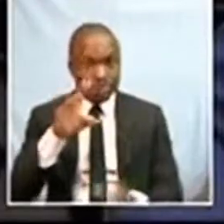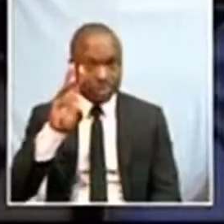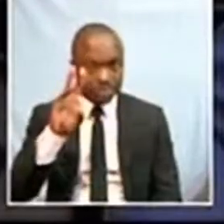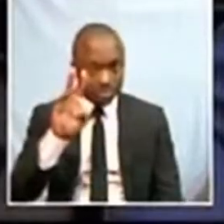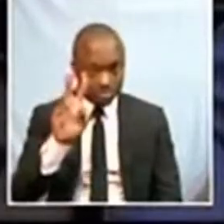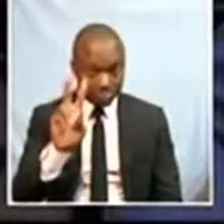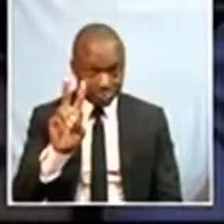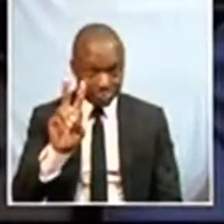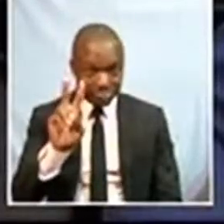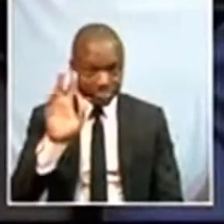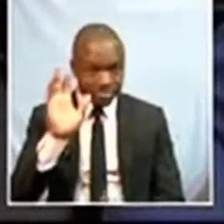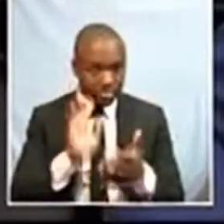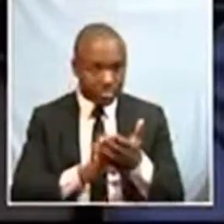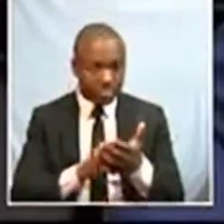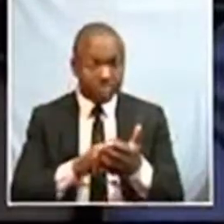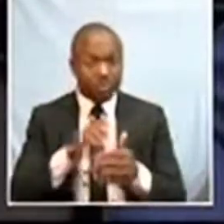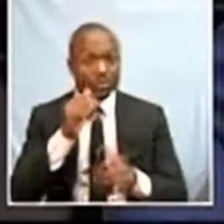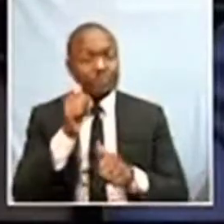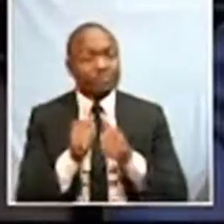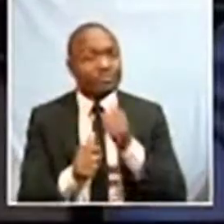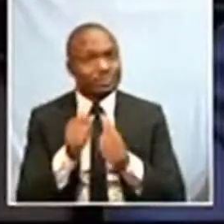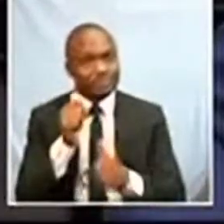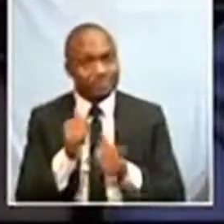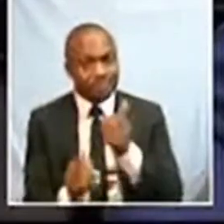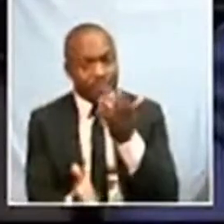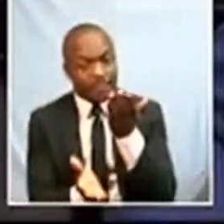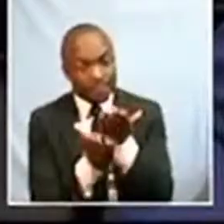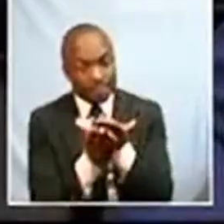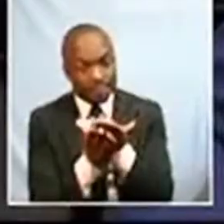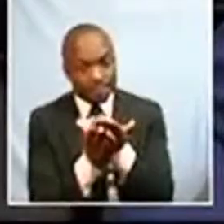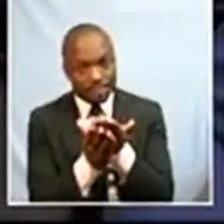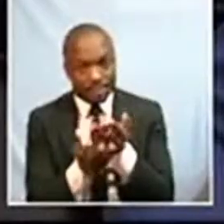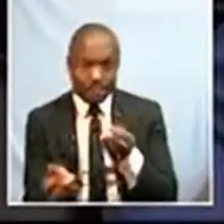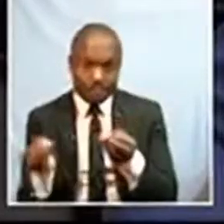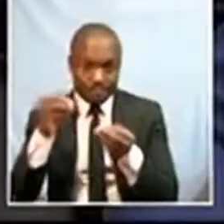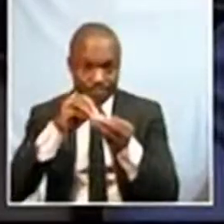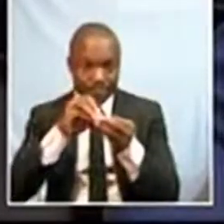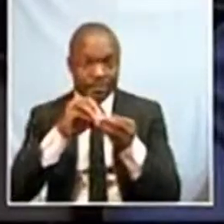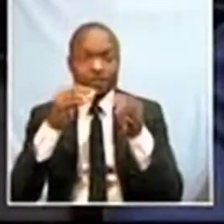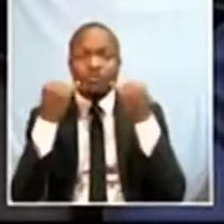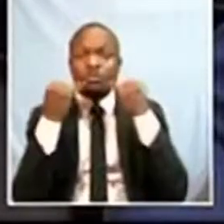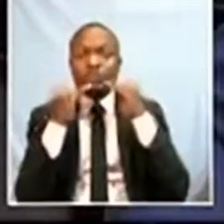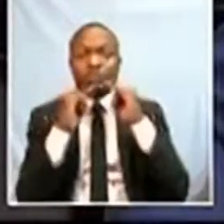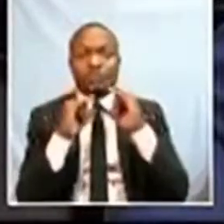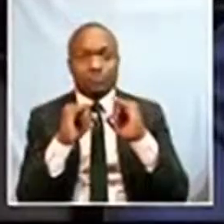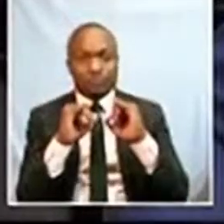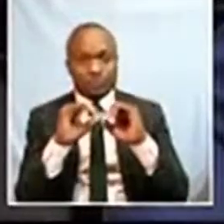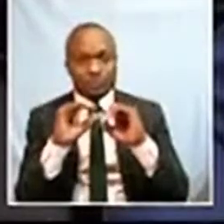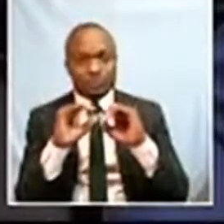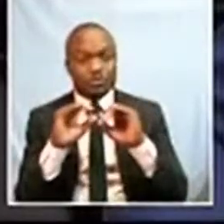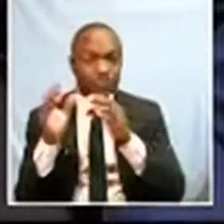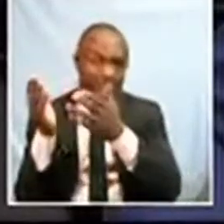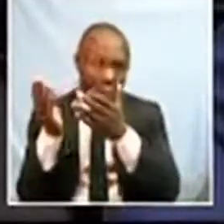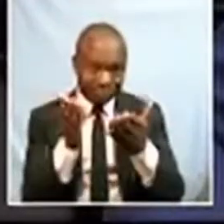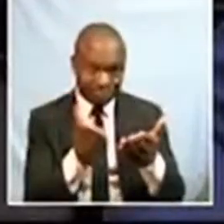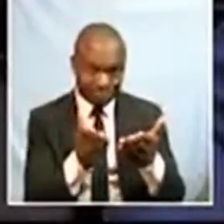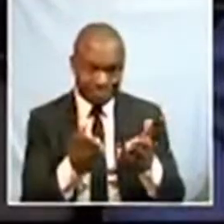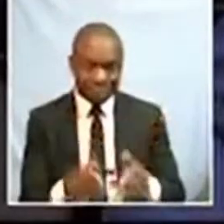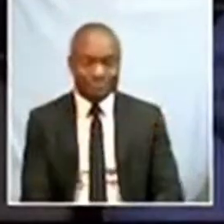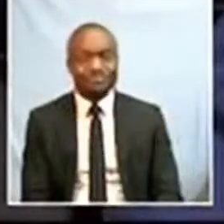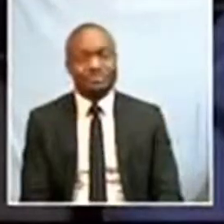727,591.62 thousand, which is attached in the addendum that we have